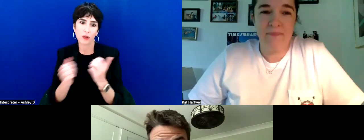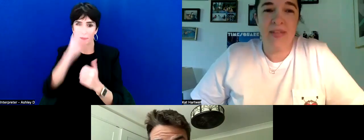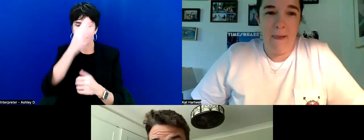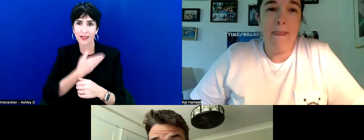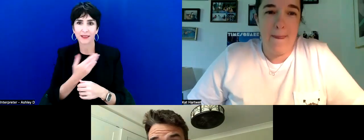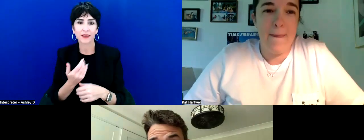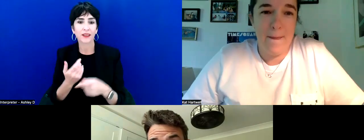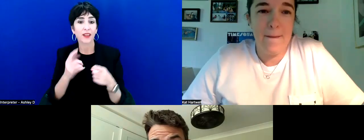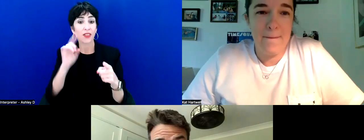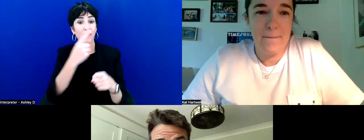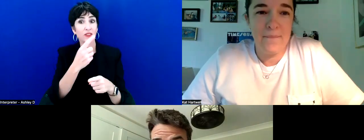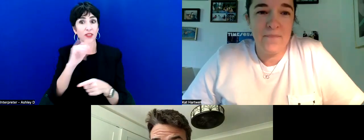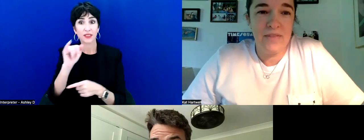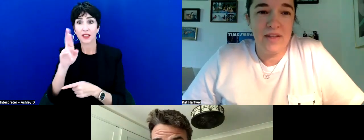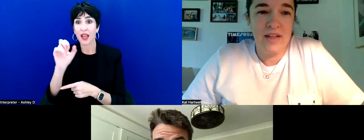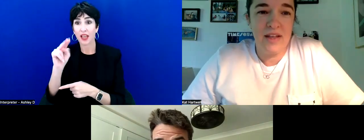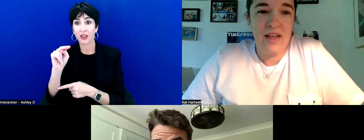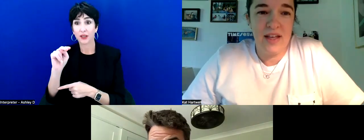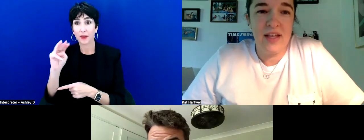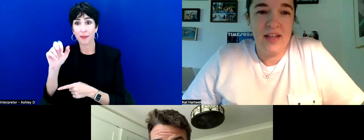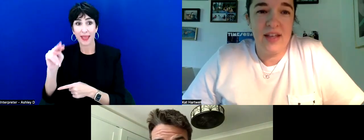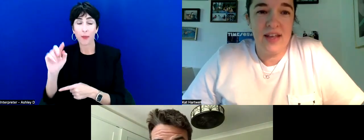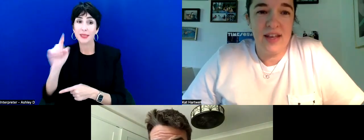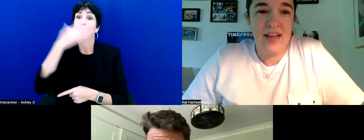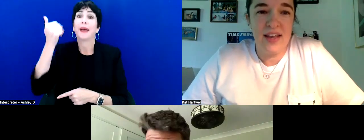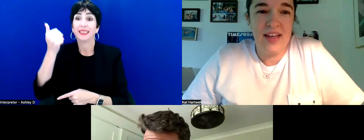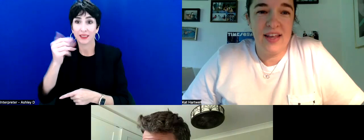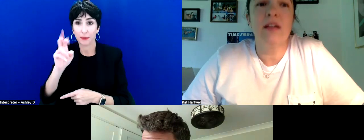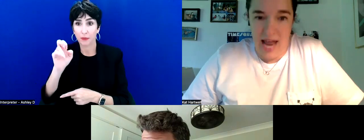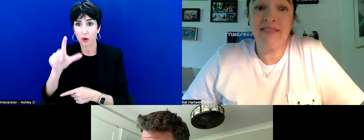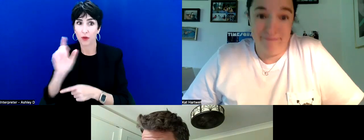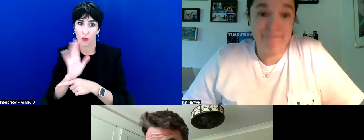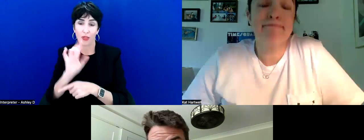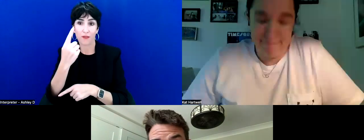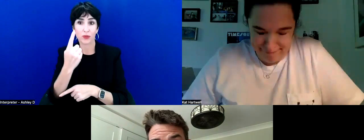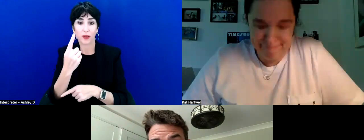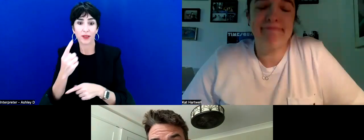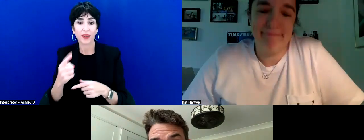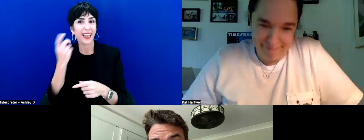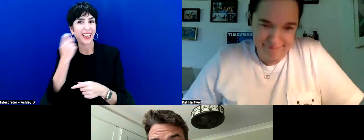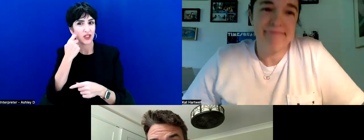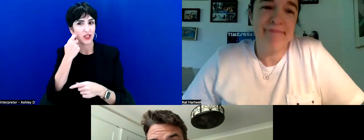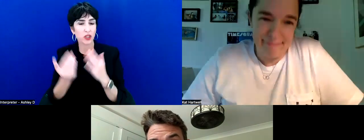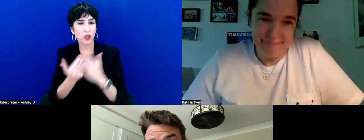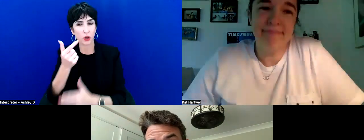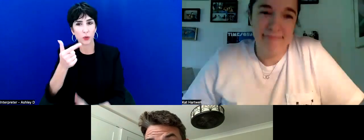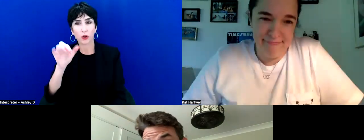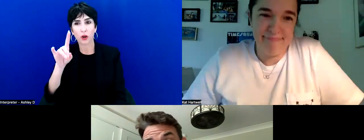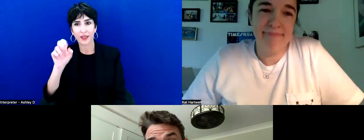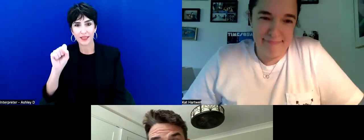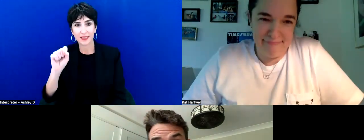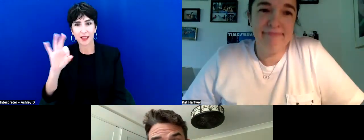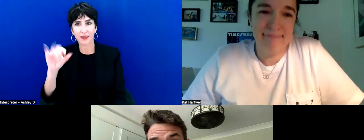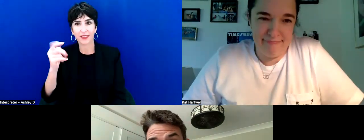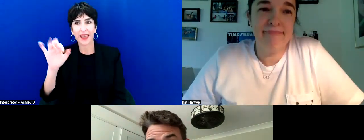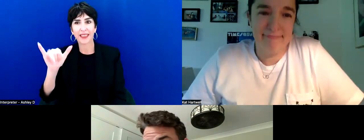mean, the first Iron Man was definitely, I think, one of the best Marvel movies. Yeah. I just watched the new Guardians of the Galaxy. That was